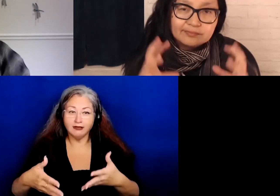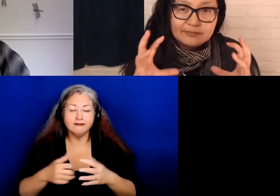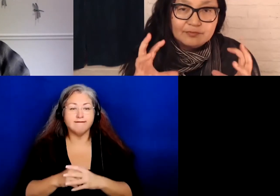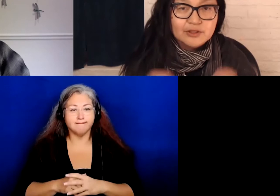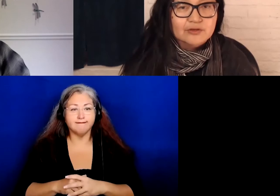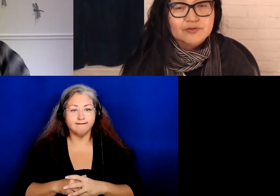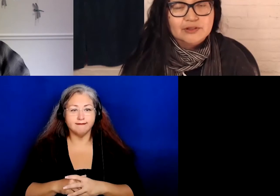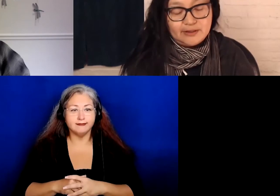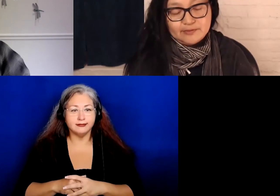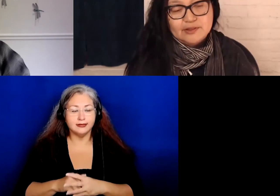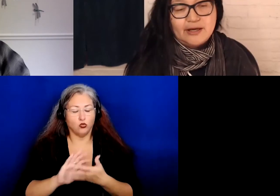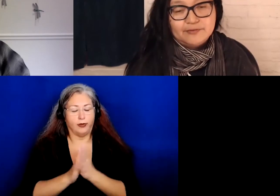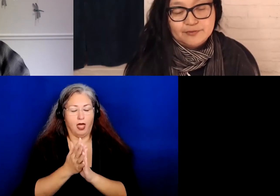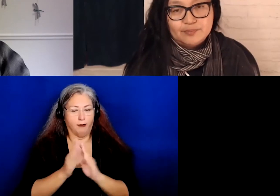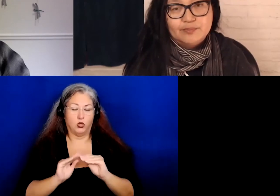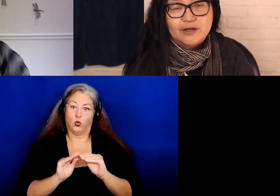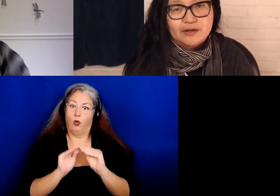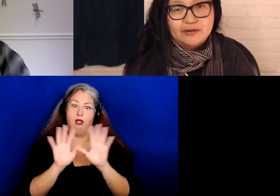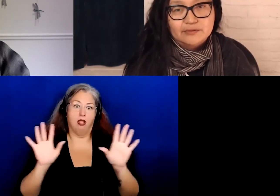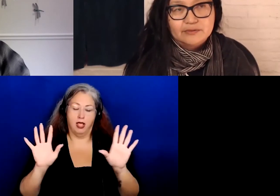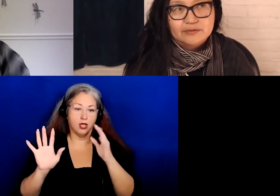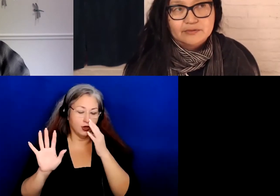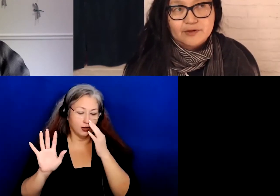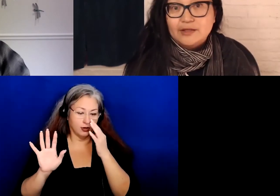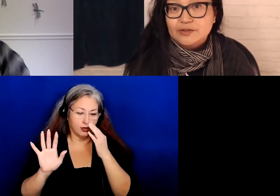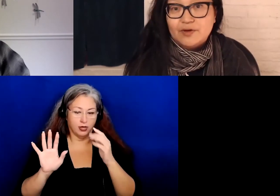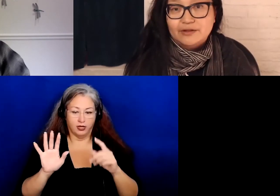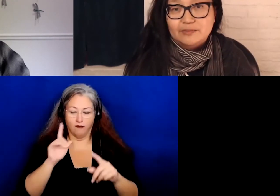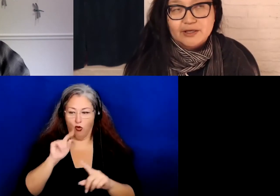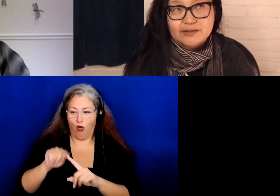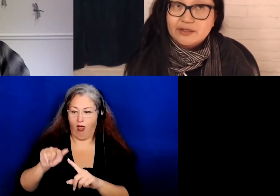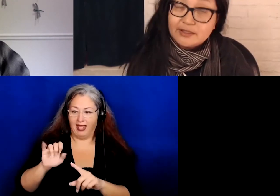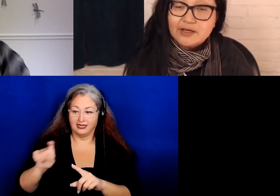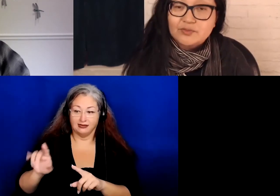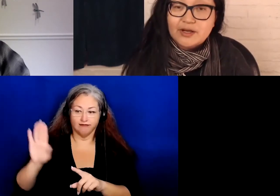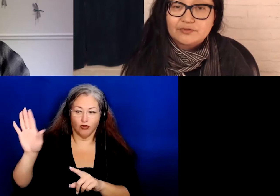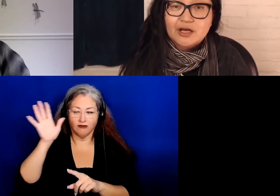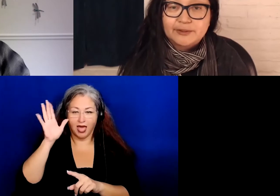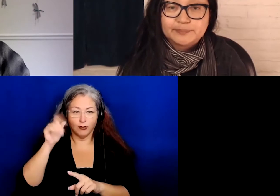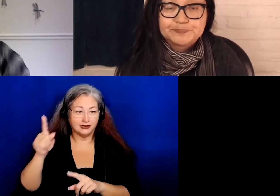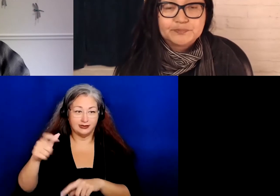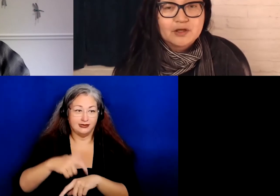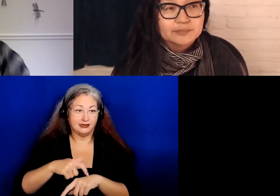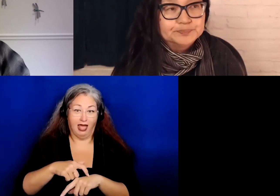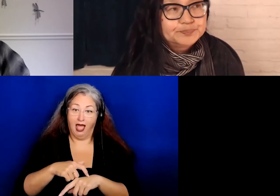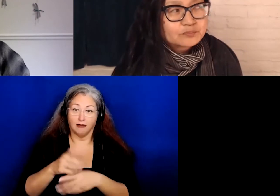comes, vividly to life for Alice's father, because he has run out of time.